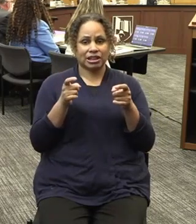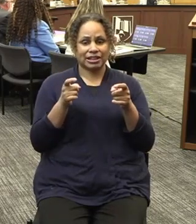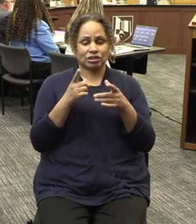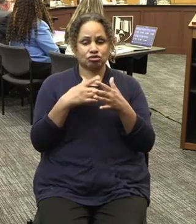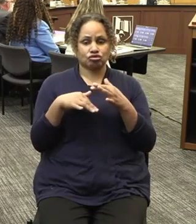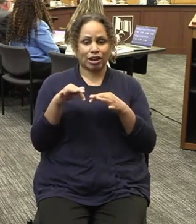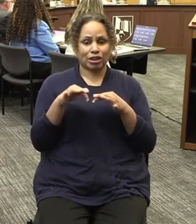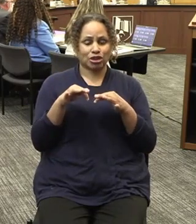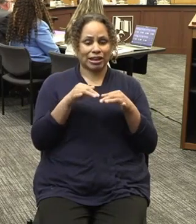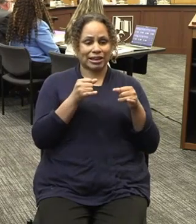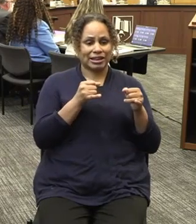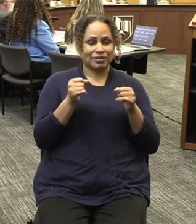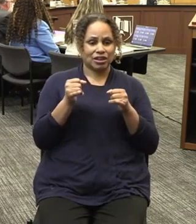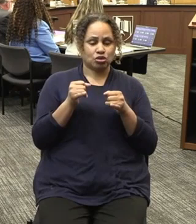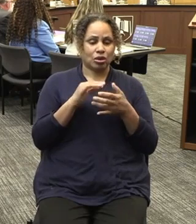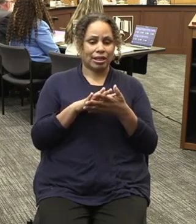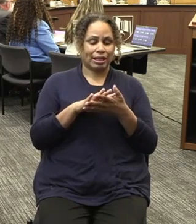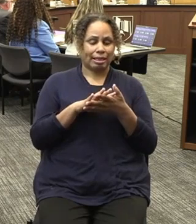than individual agendas.